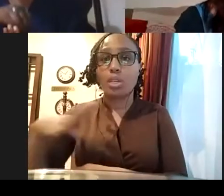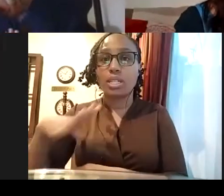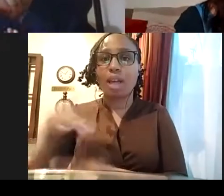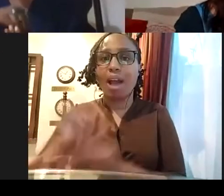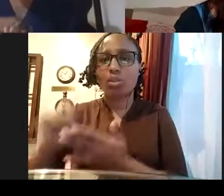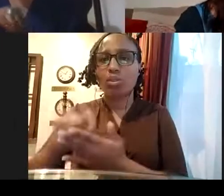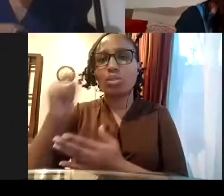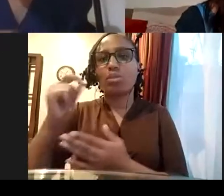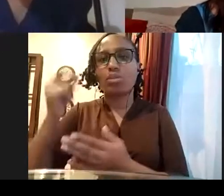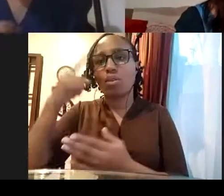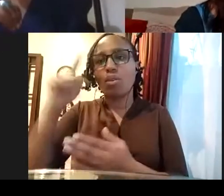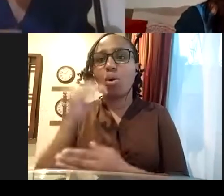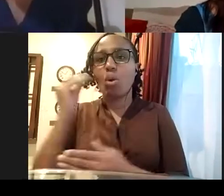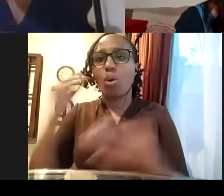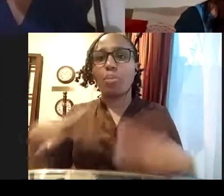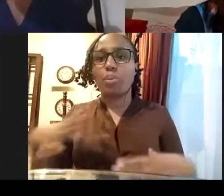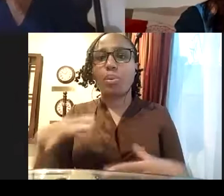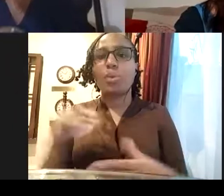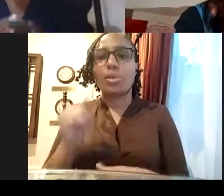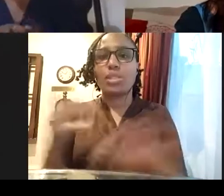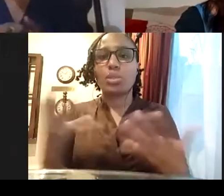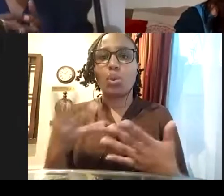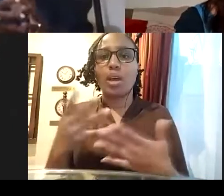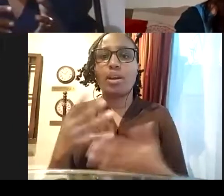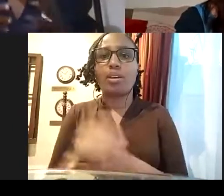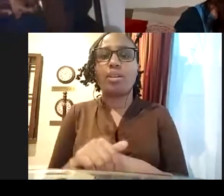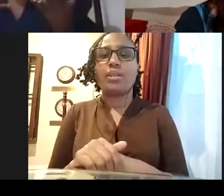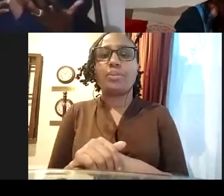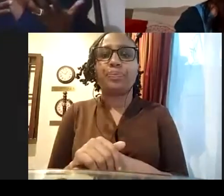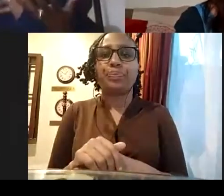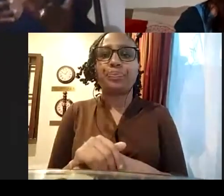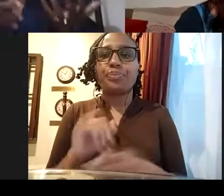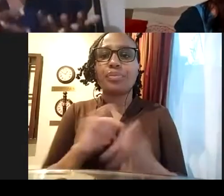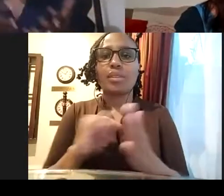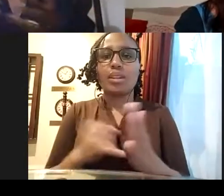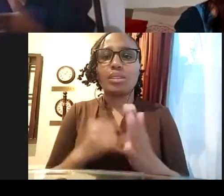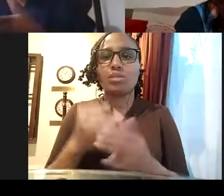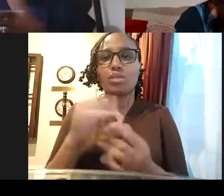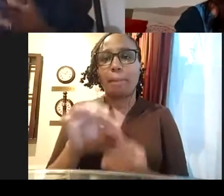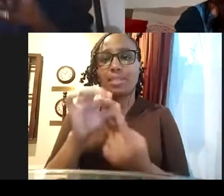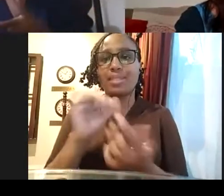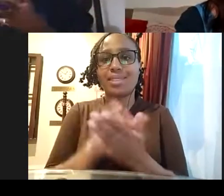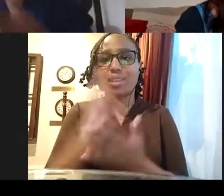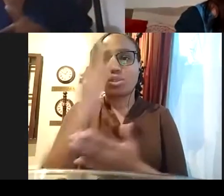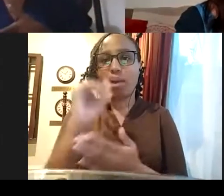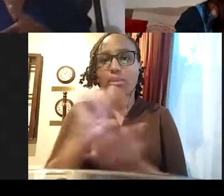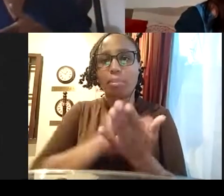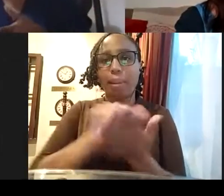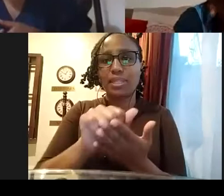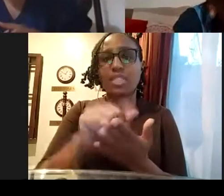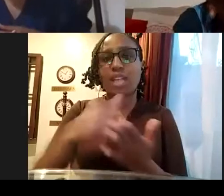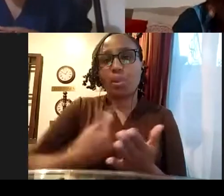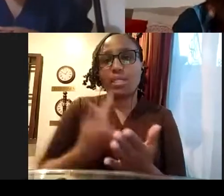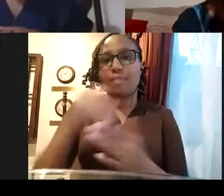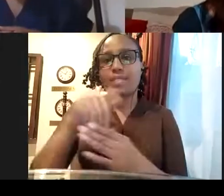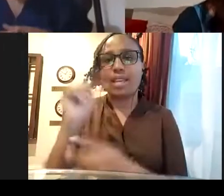home, and I'm just like, this is why it matters. This is why it has to be marketed, right? This is where I just am more precious about it, which is why we ended up publishing it ourselves in